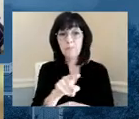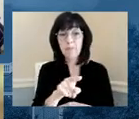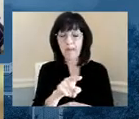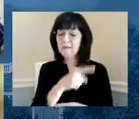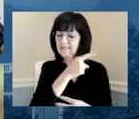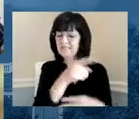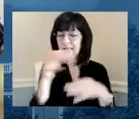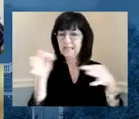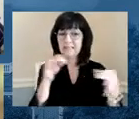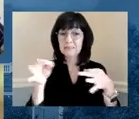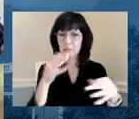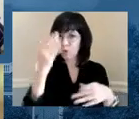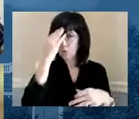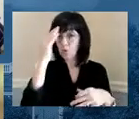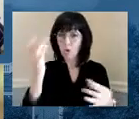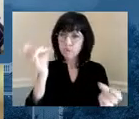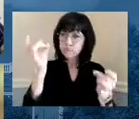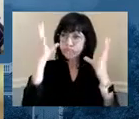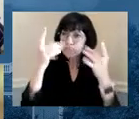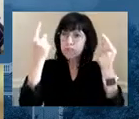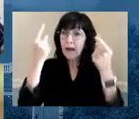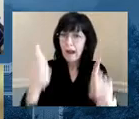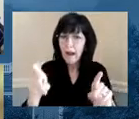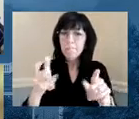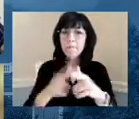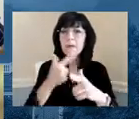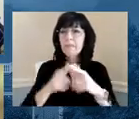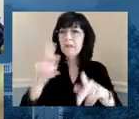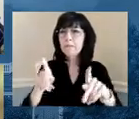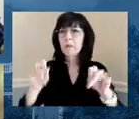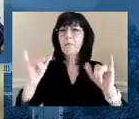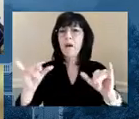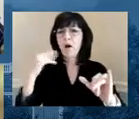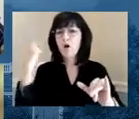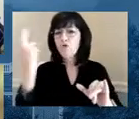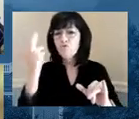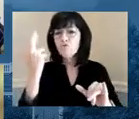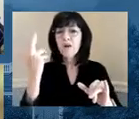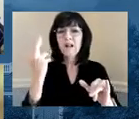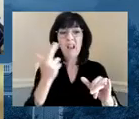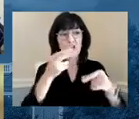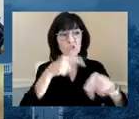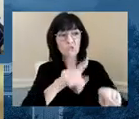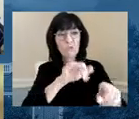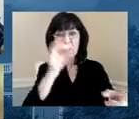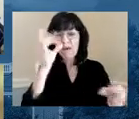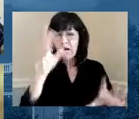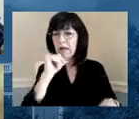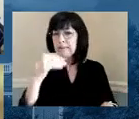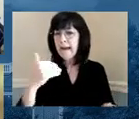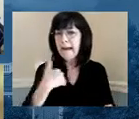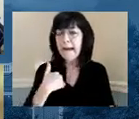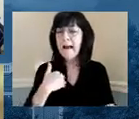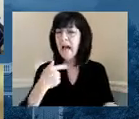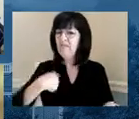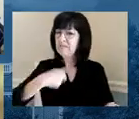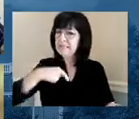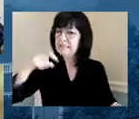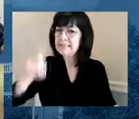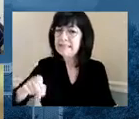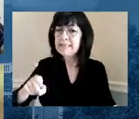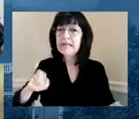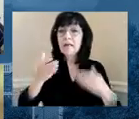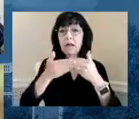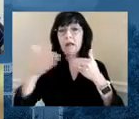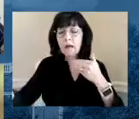breeds innovation. And throughout the last year, we've discovered deeper ways for us to harness new technologies to connect with one another, to